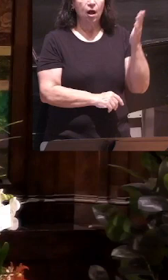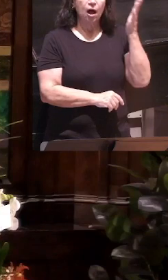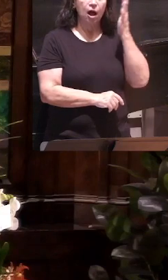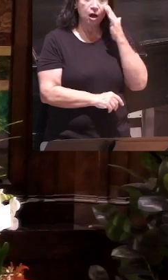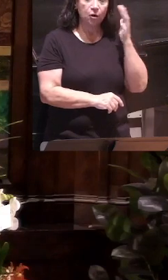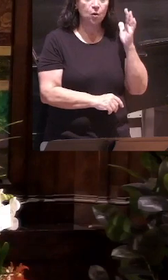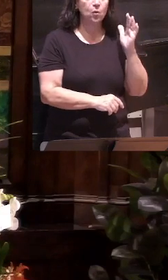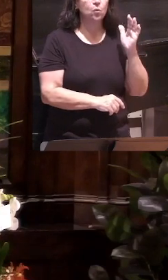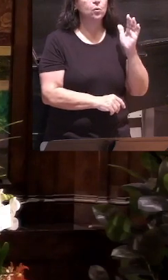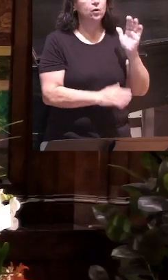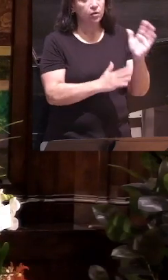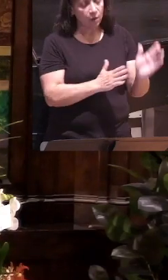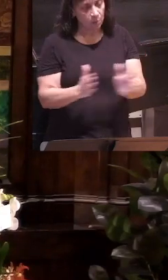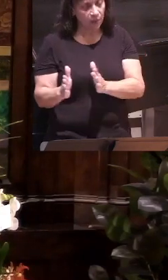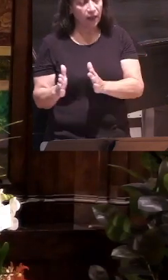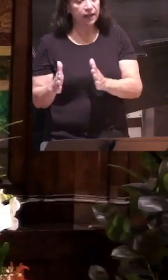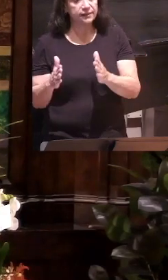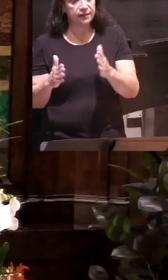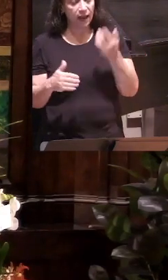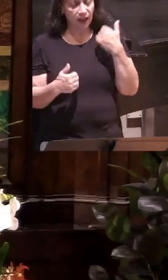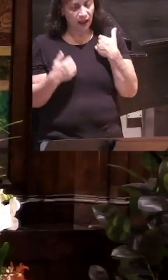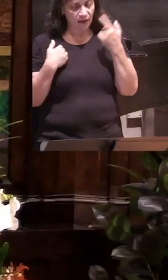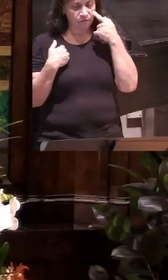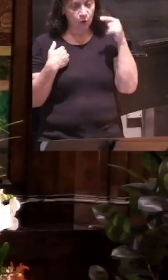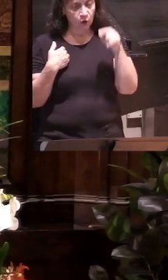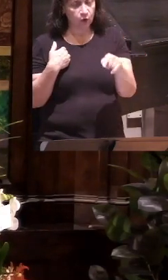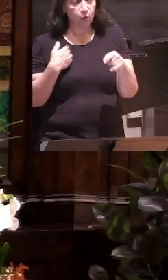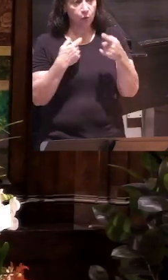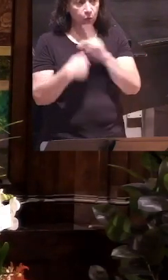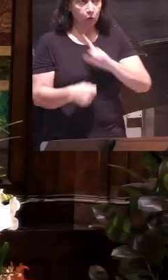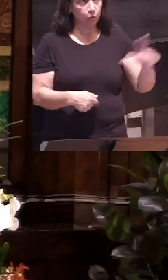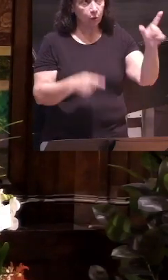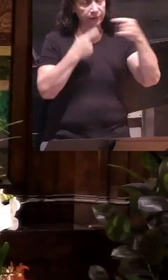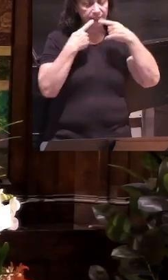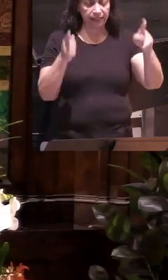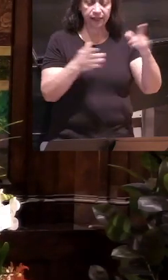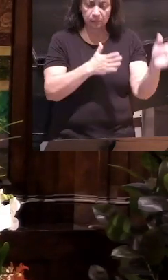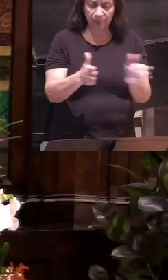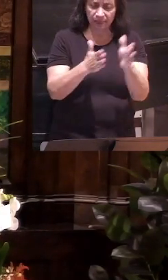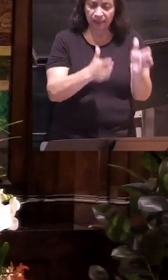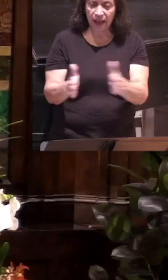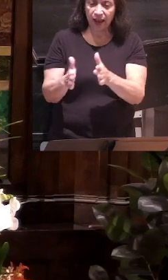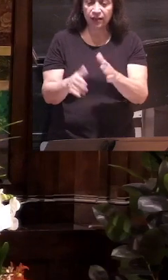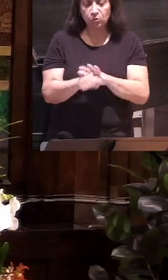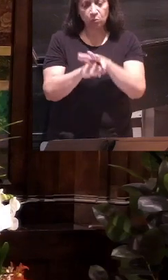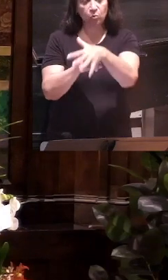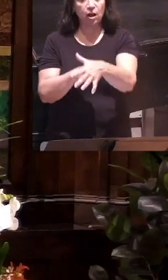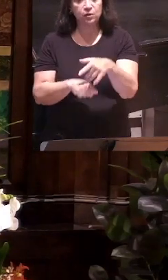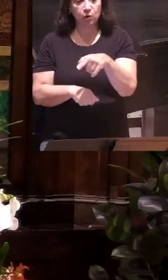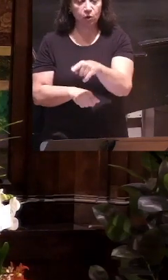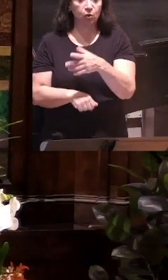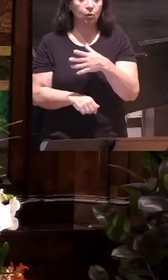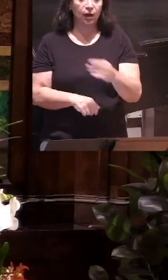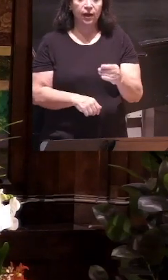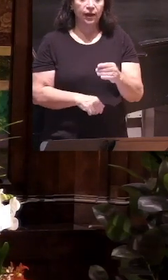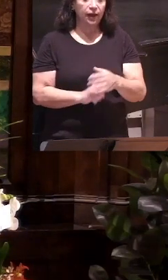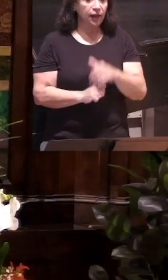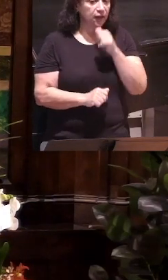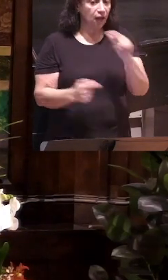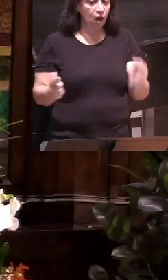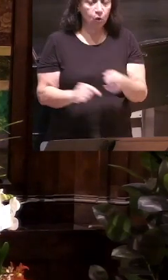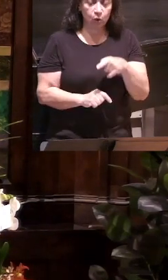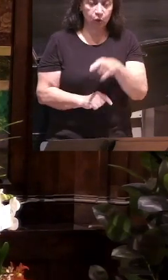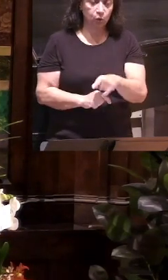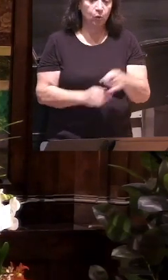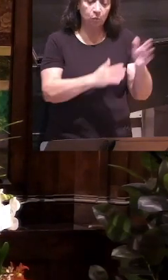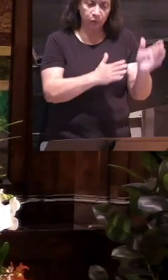I know the plans I have for you, declares the Lord, plans to prosper you and not harm you,